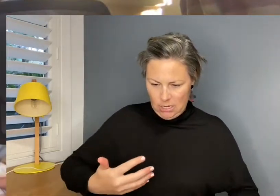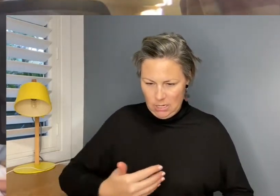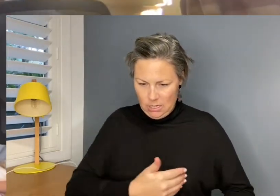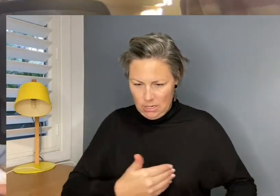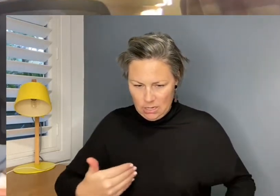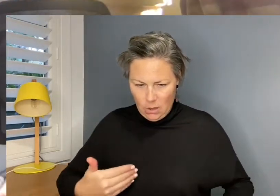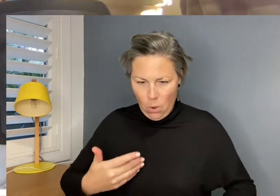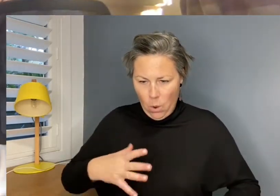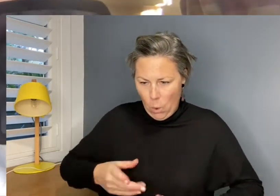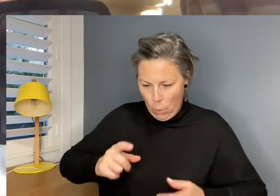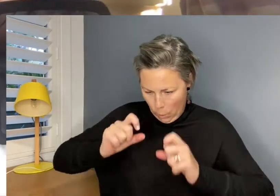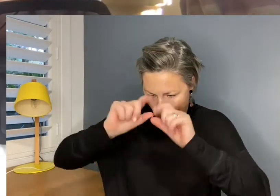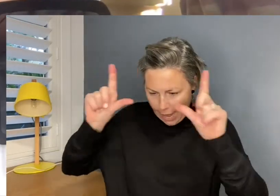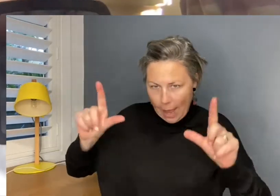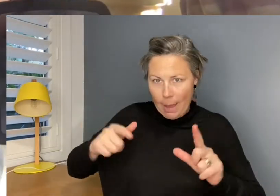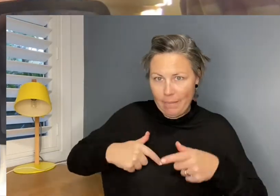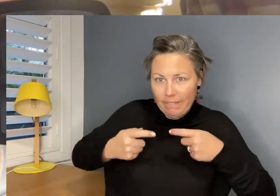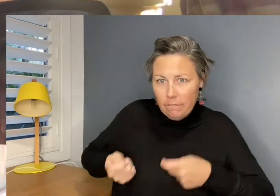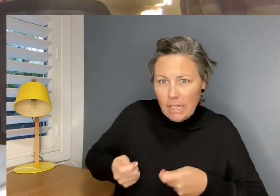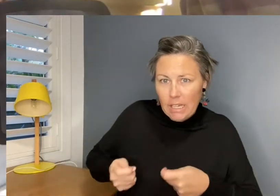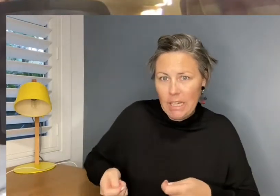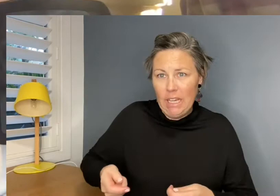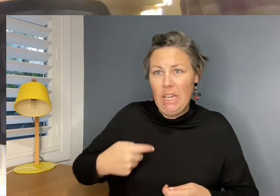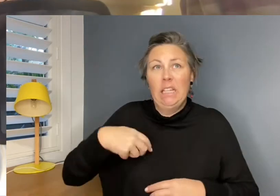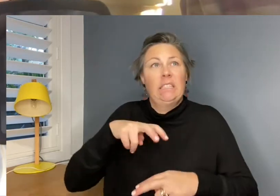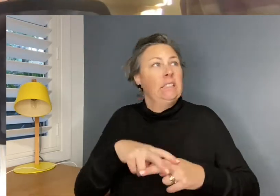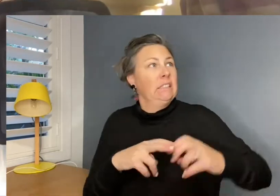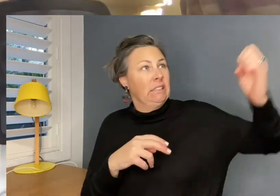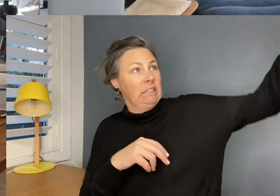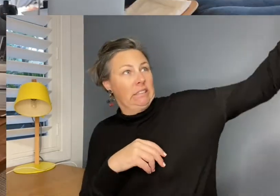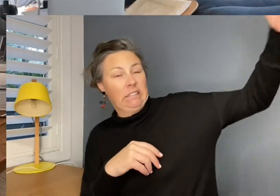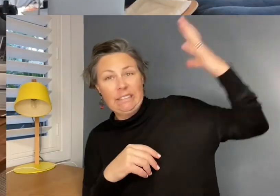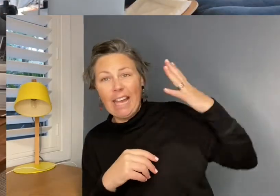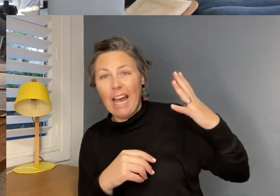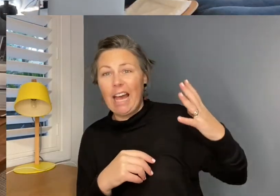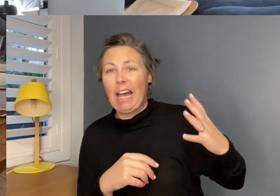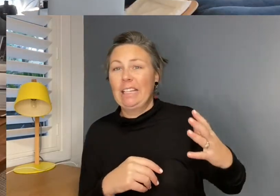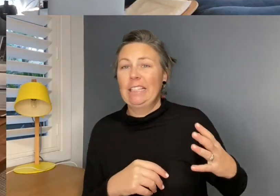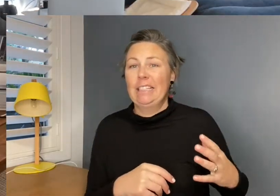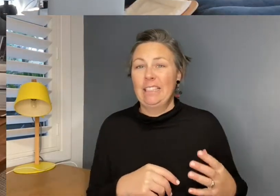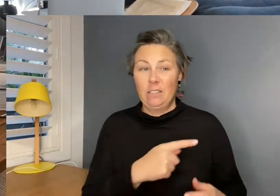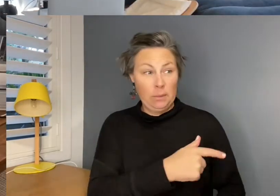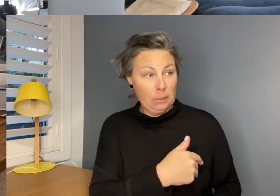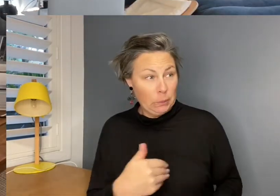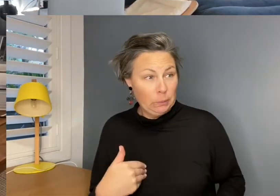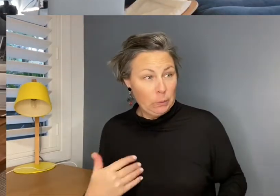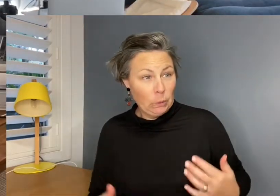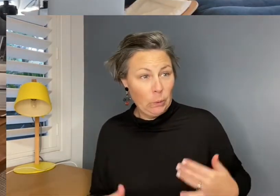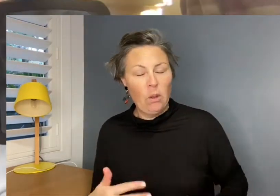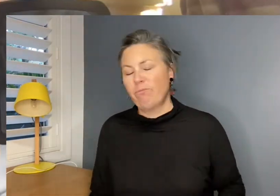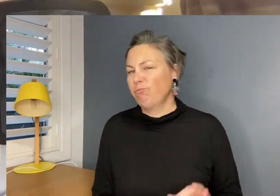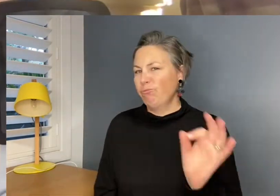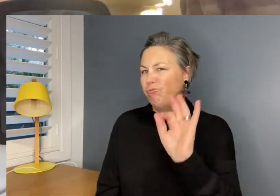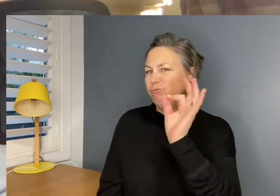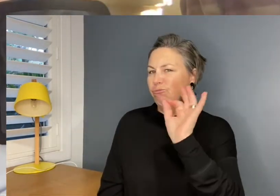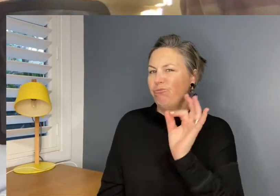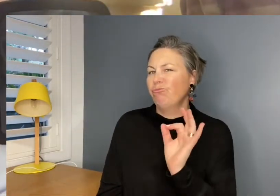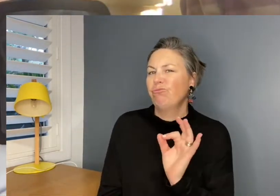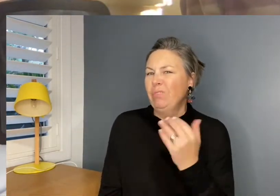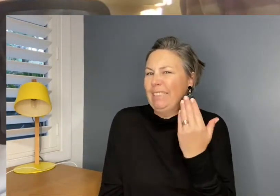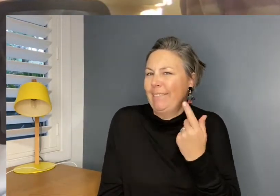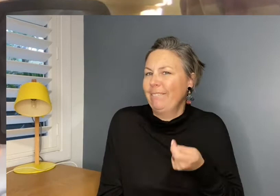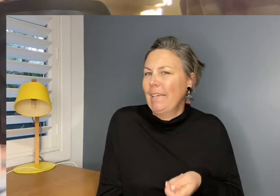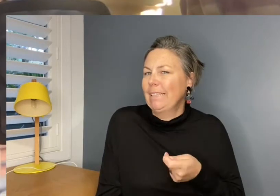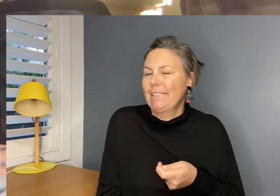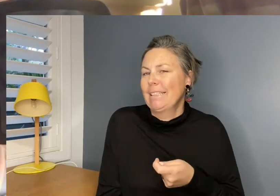to wake up and feed. I'm hot sitting in the sun. It's like bringing back all Are these your boobs sore? No, not at the moment because I